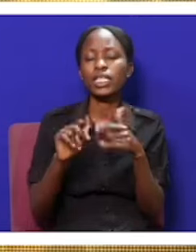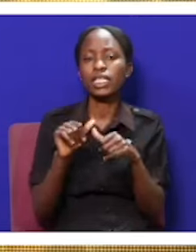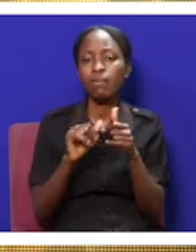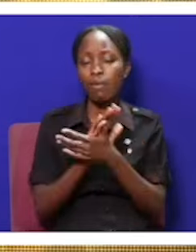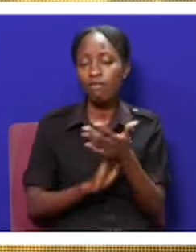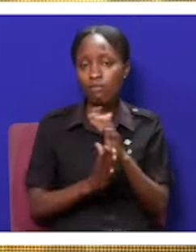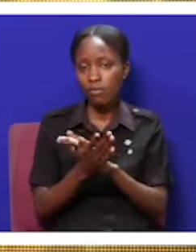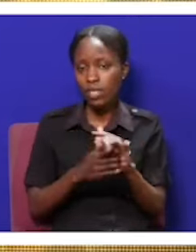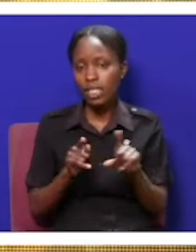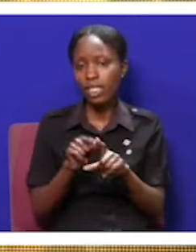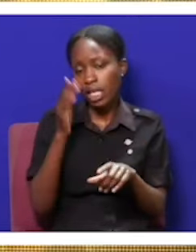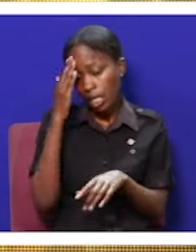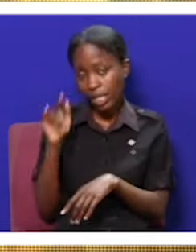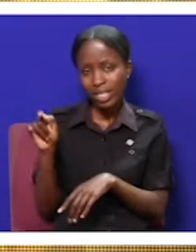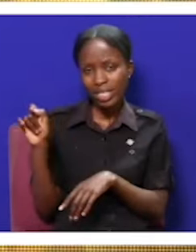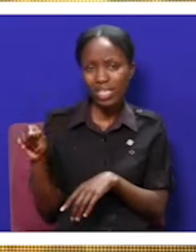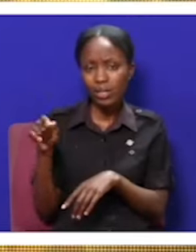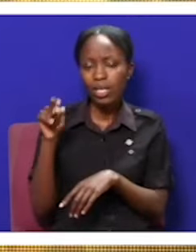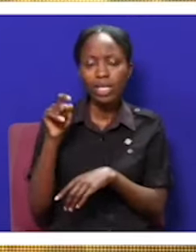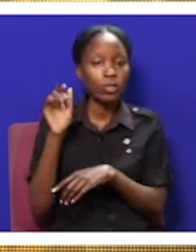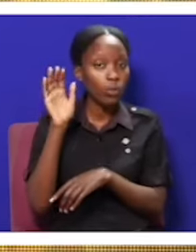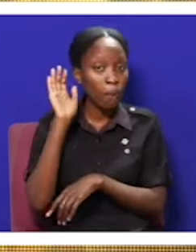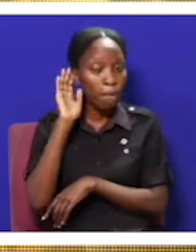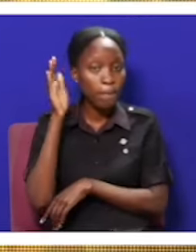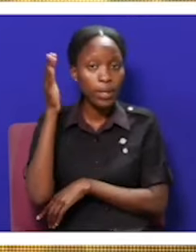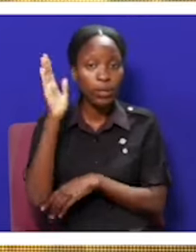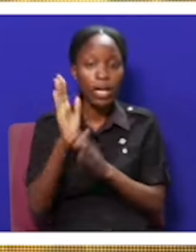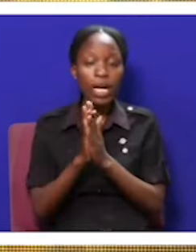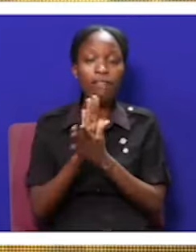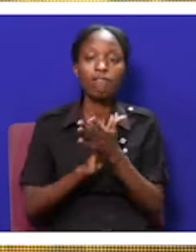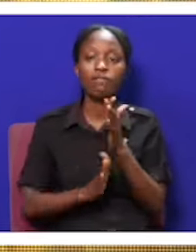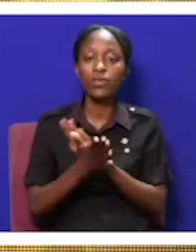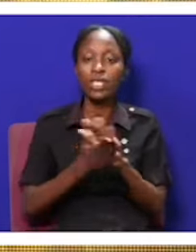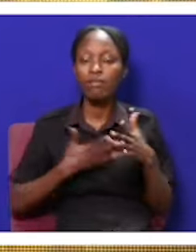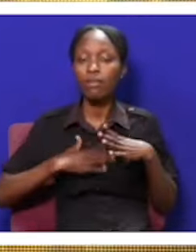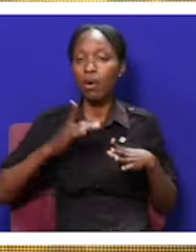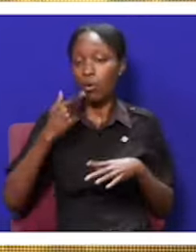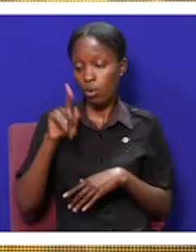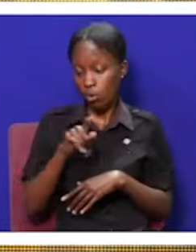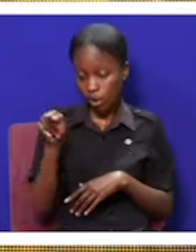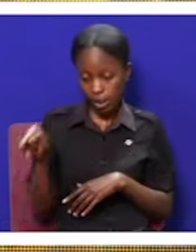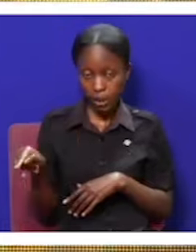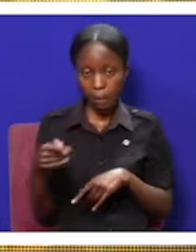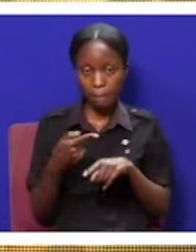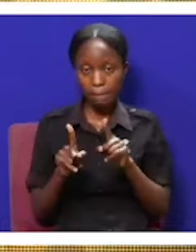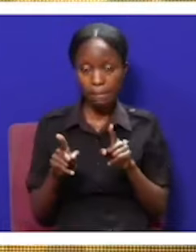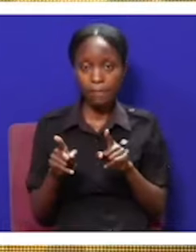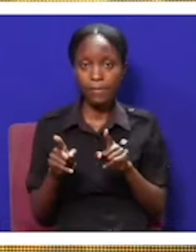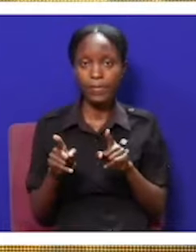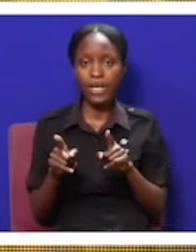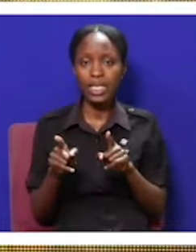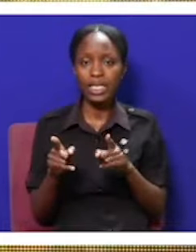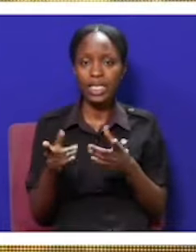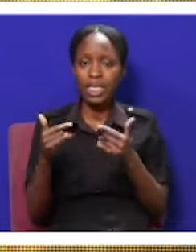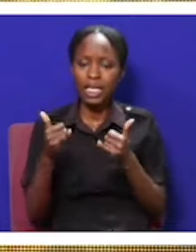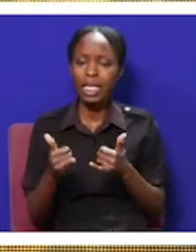knew that he needed to obey the Lord and forgive those who offend him. But in here, he was